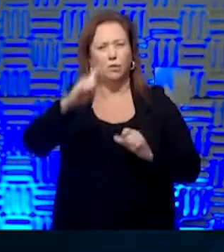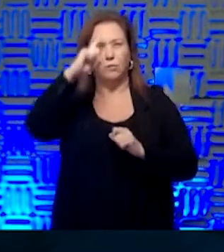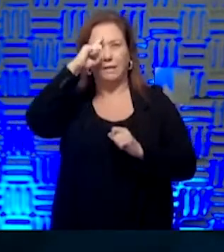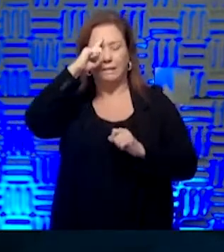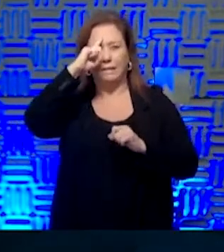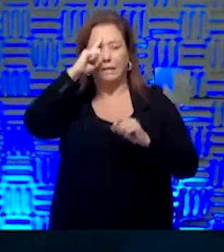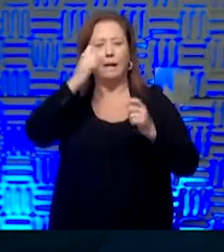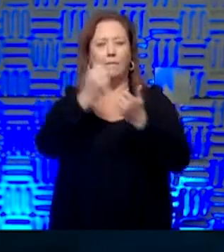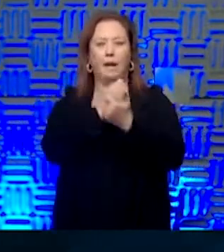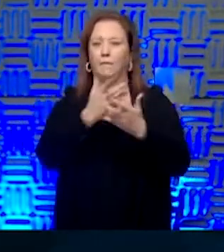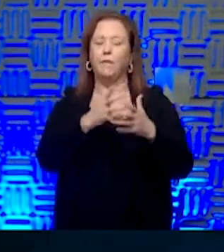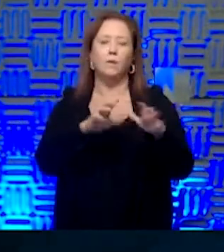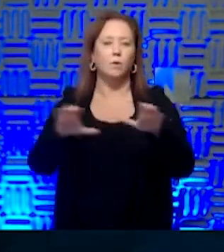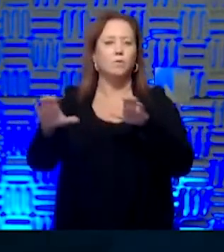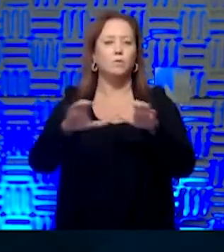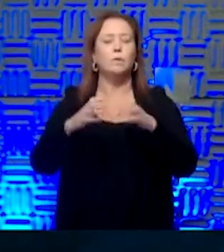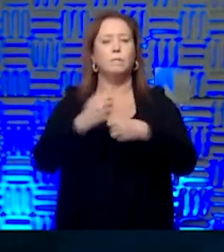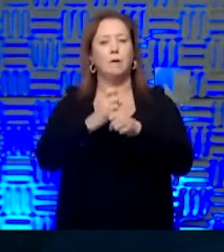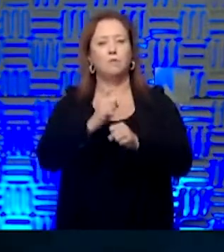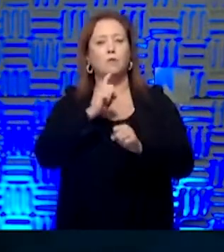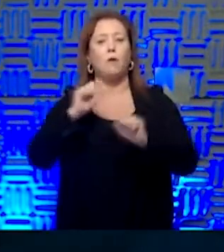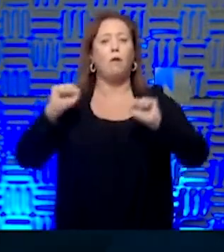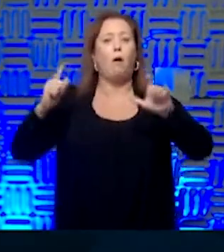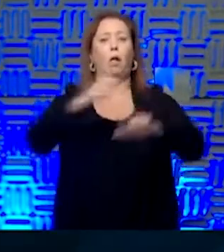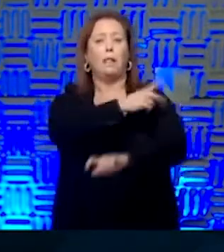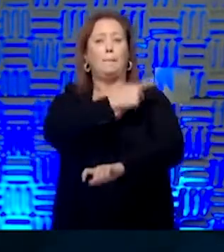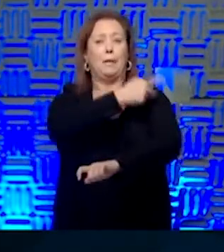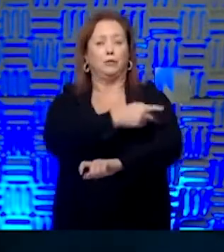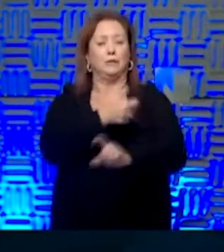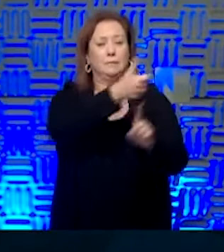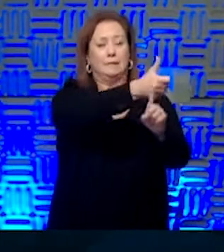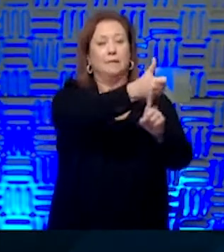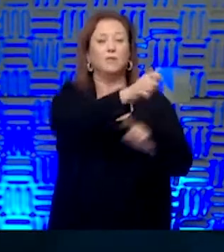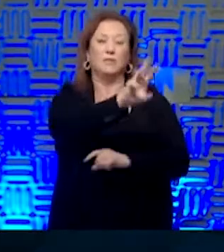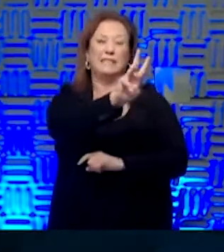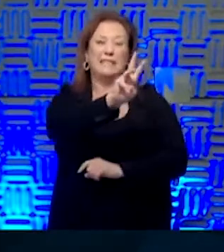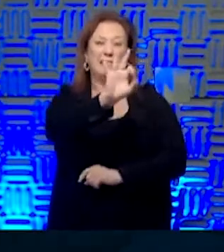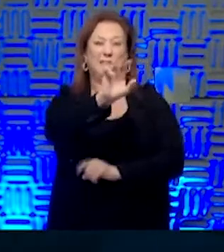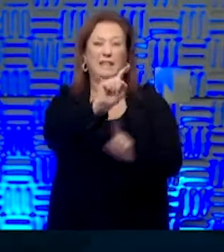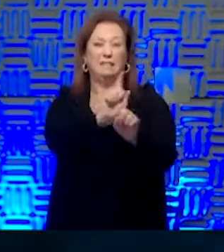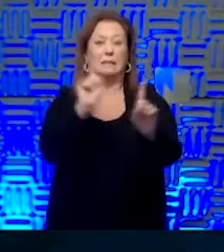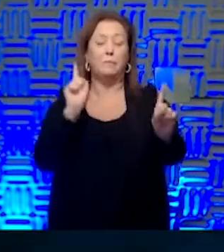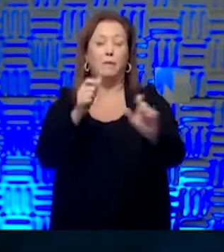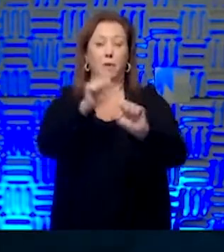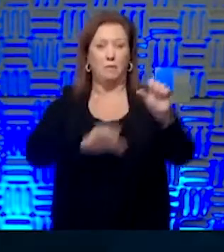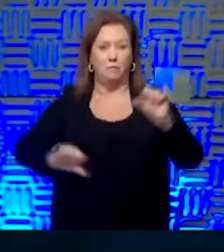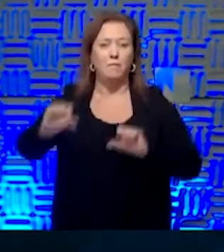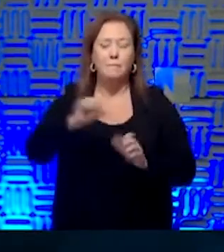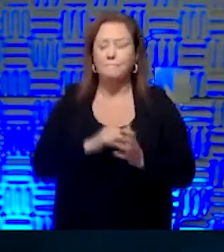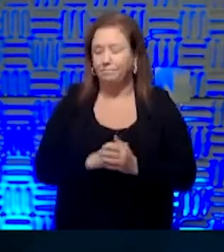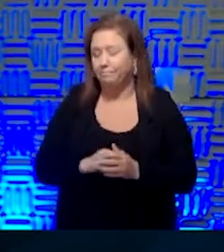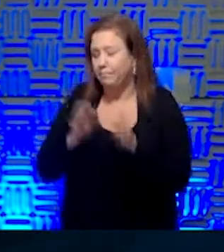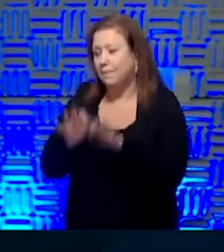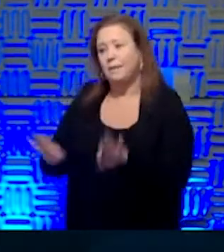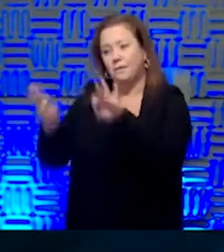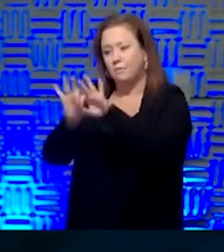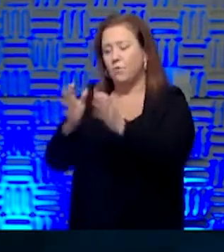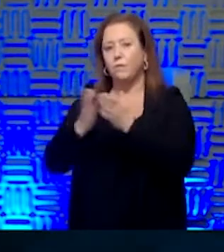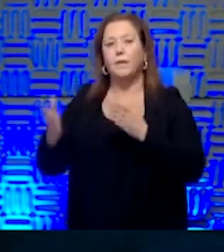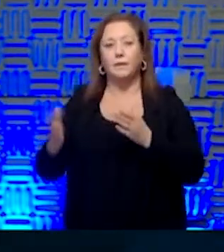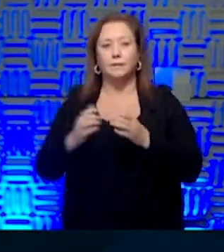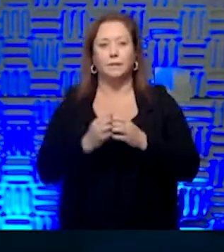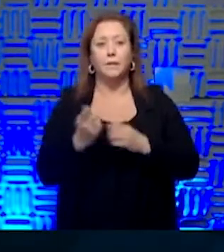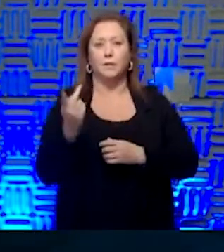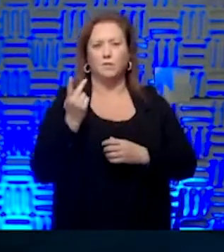exactly what we can do to make sure at all times patients are staying 6 feet away. Yeah, all really important things. And just to say, Mitchell and I share a little